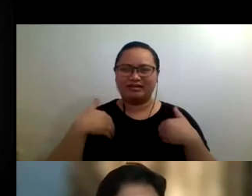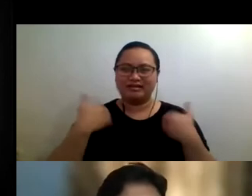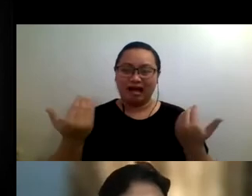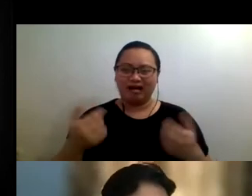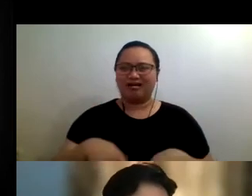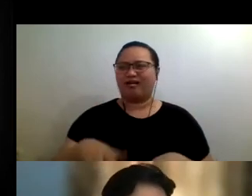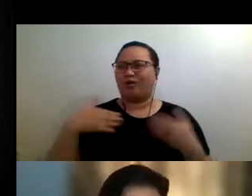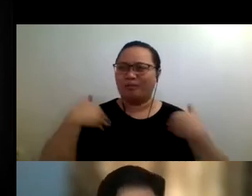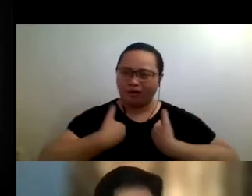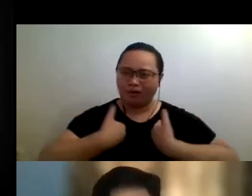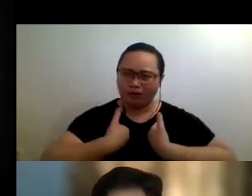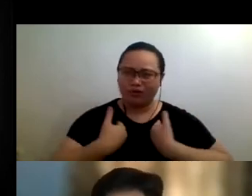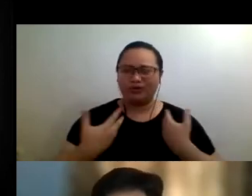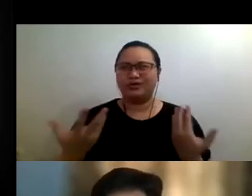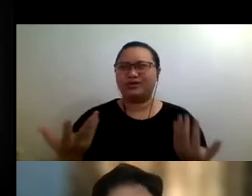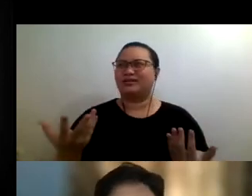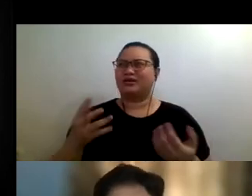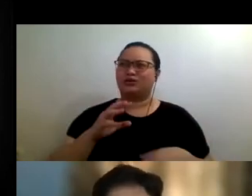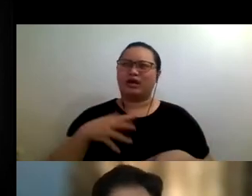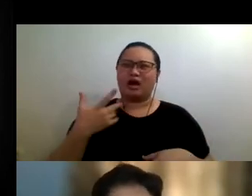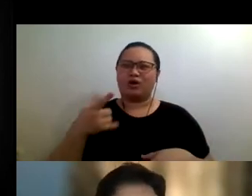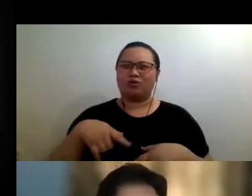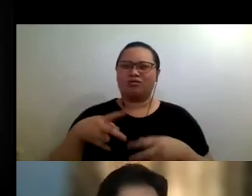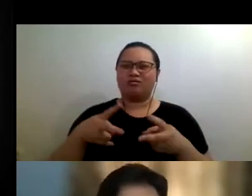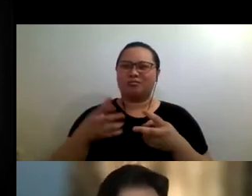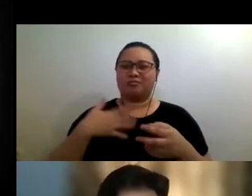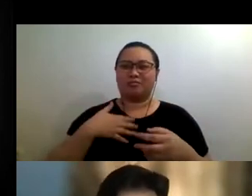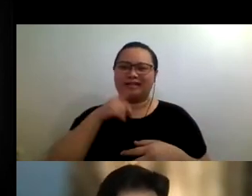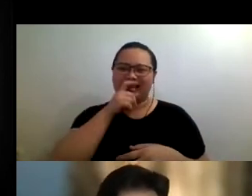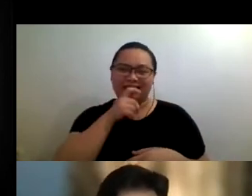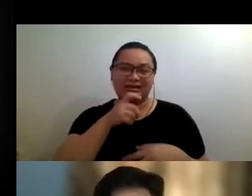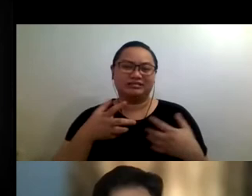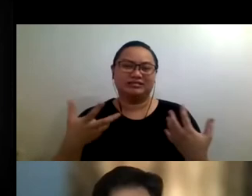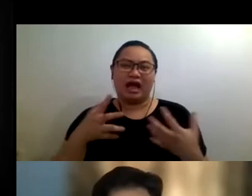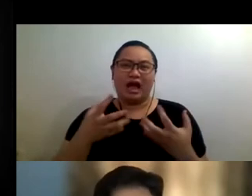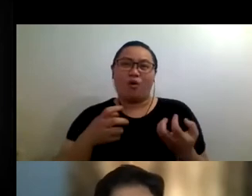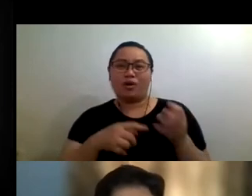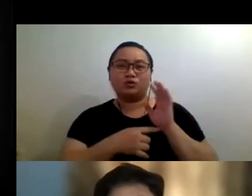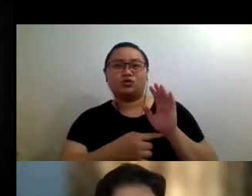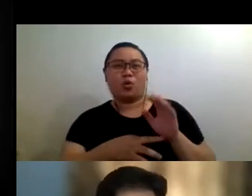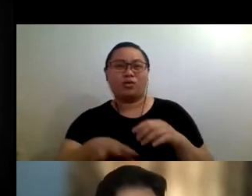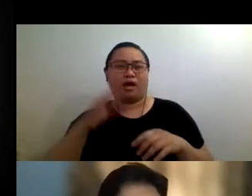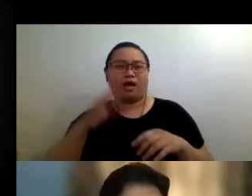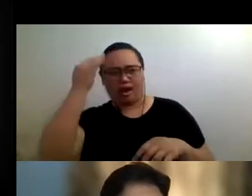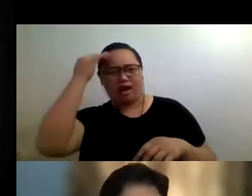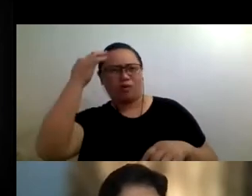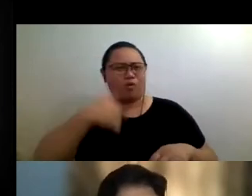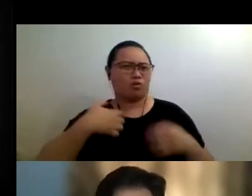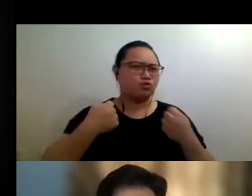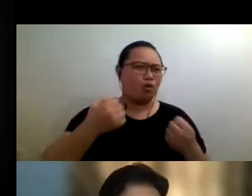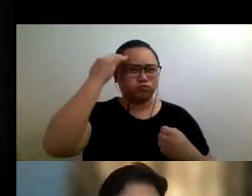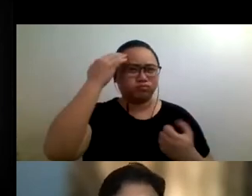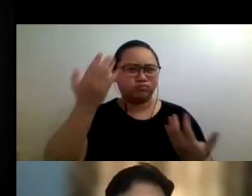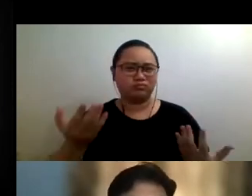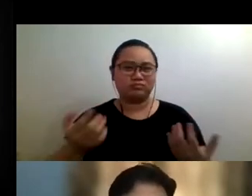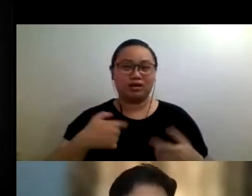job. And I was overcompensating for my age. I wanted to show people that I know better. So ang ginawa